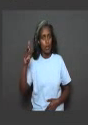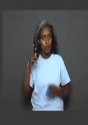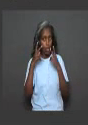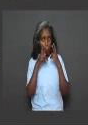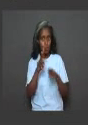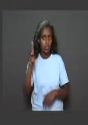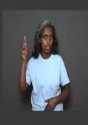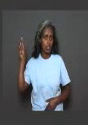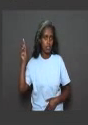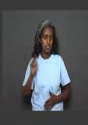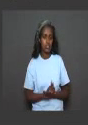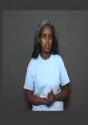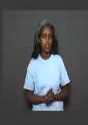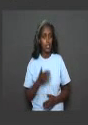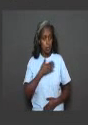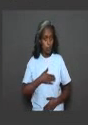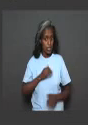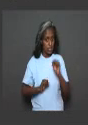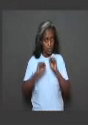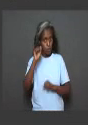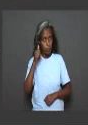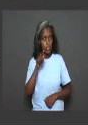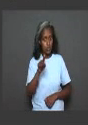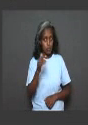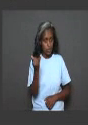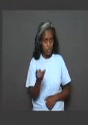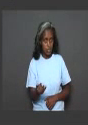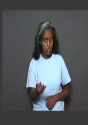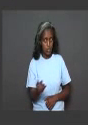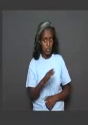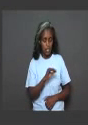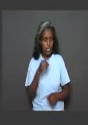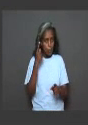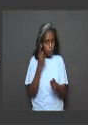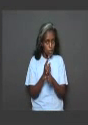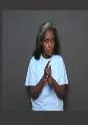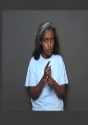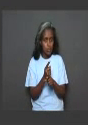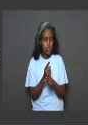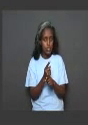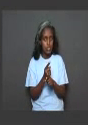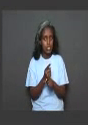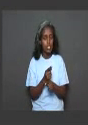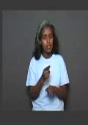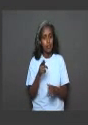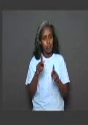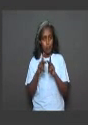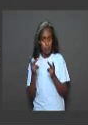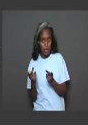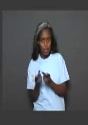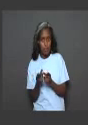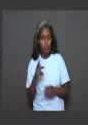this. Please compare your sketches and make sure that you have labeled the parts of